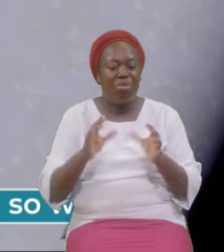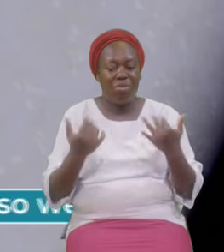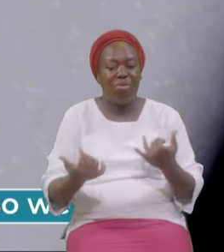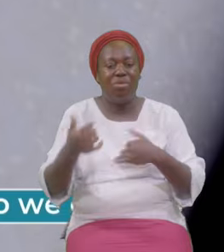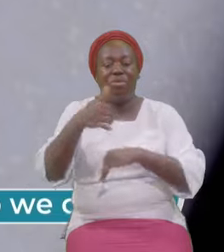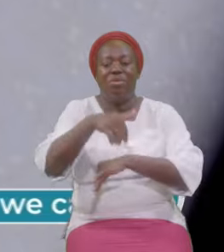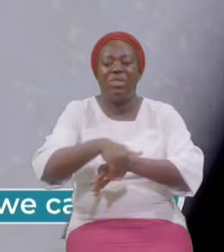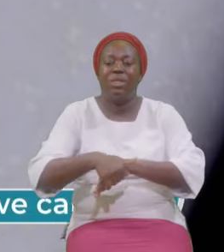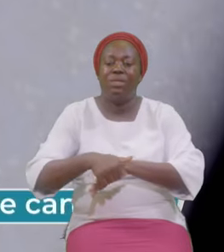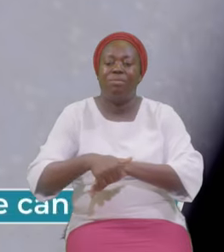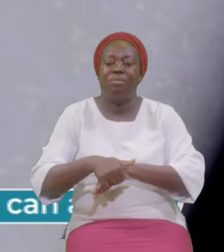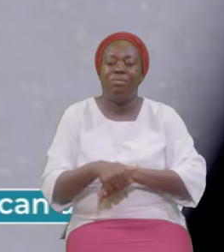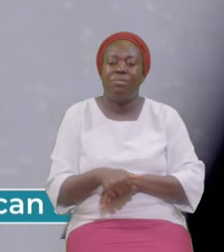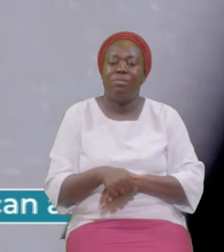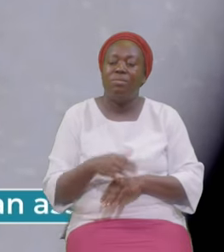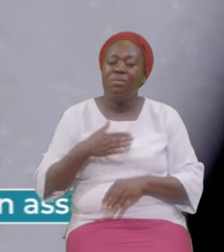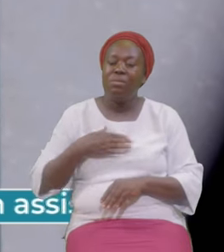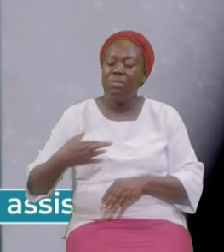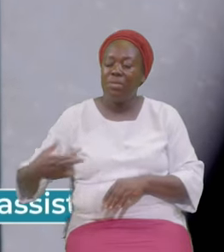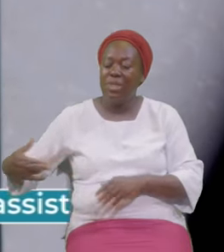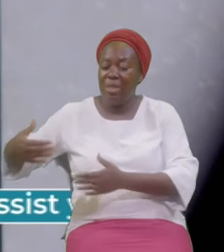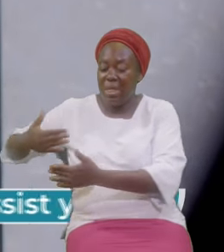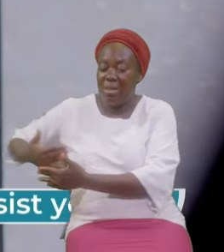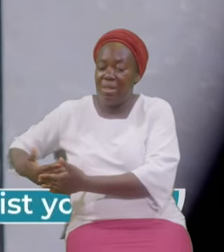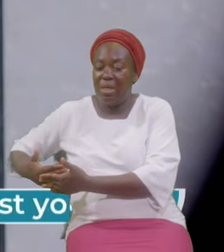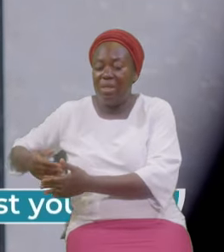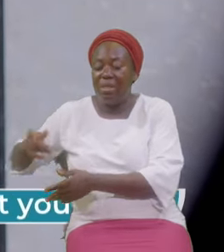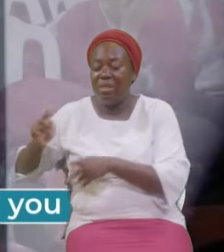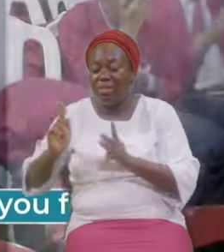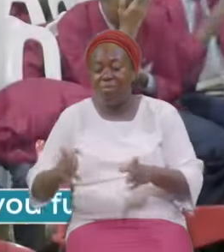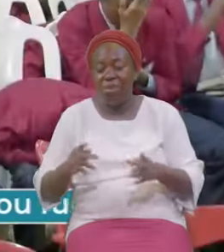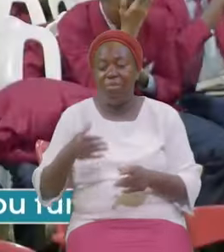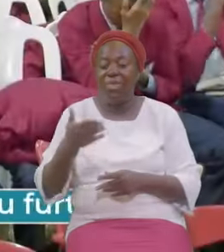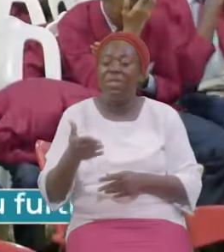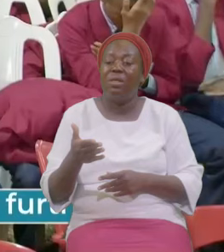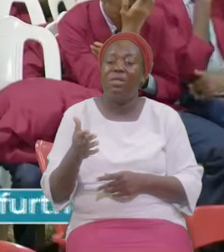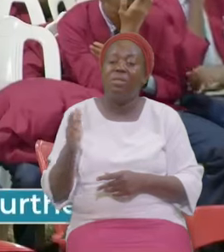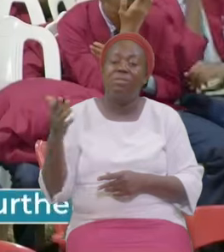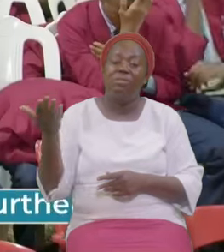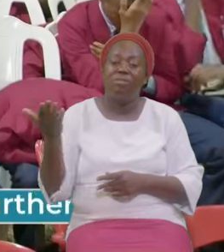My right side, the people there, are we done with them, please?